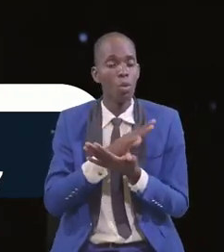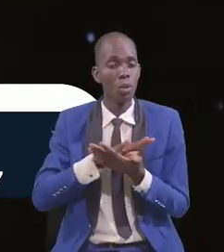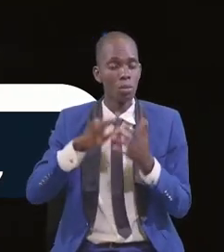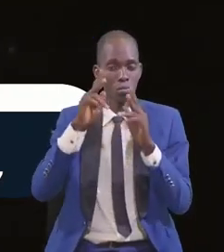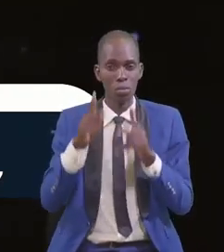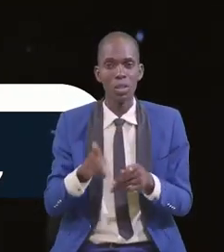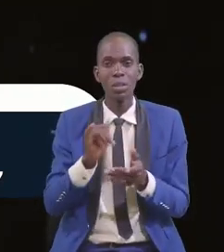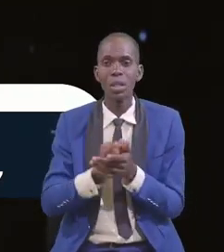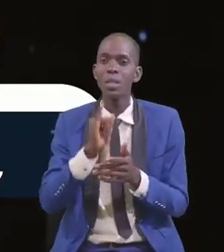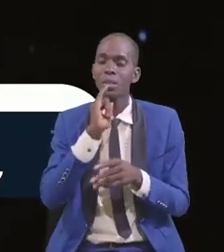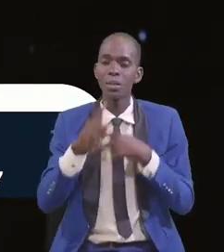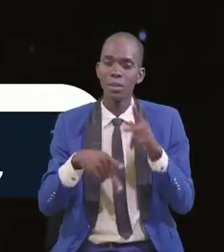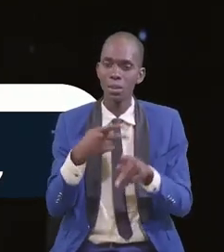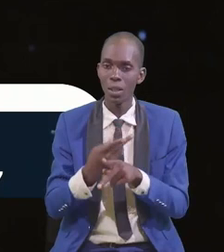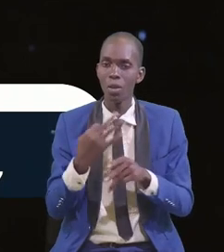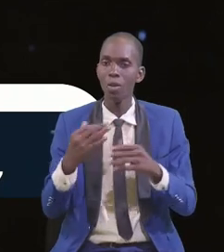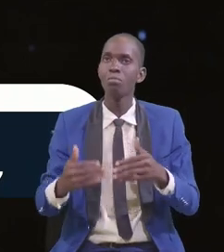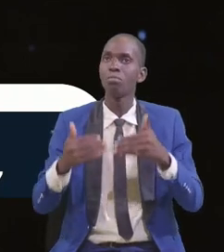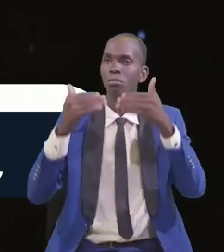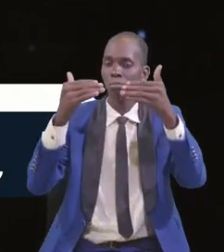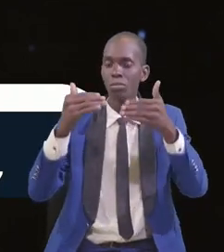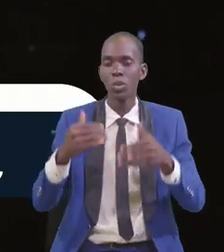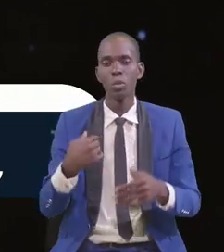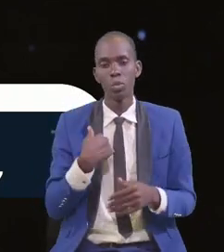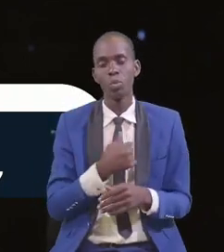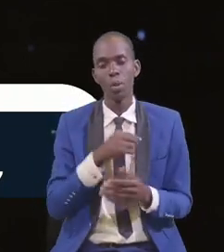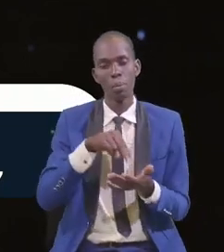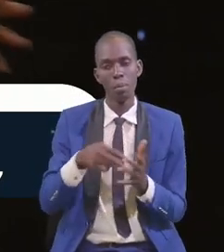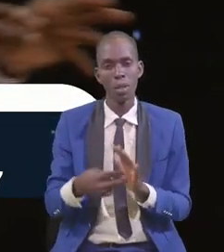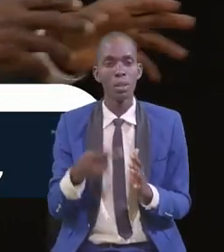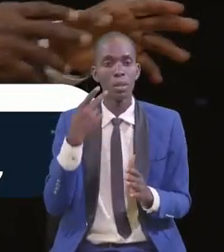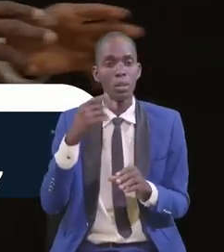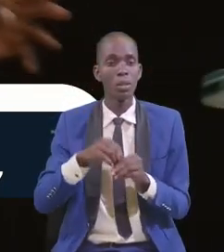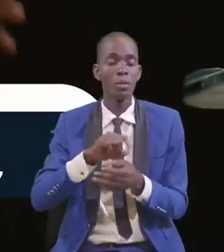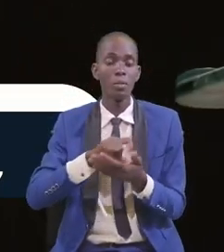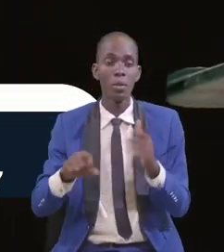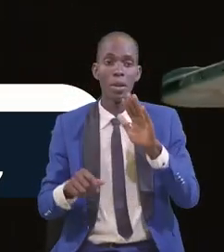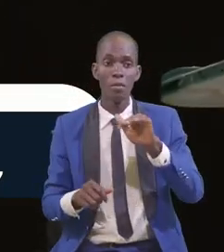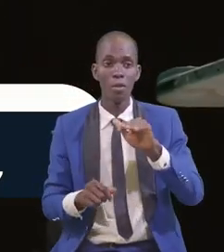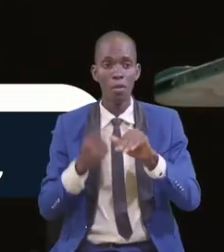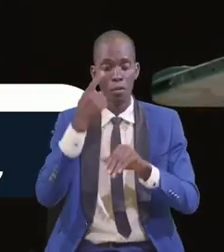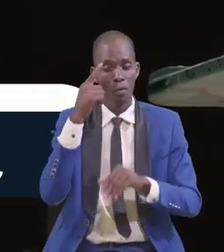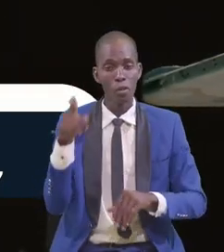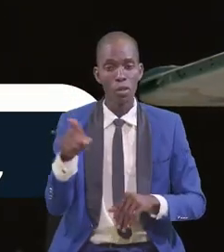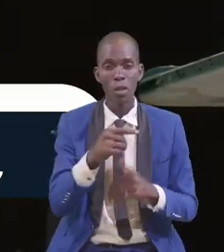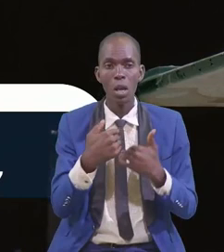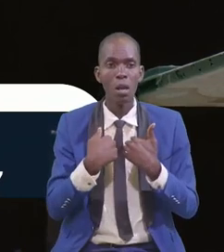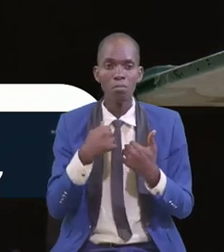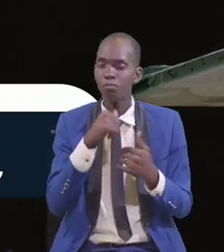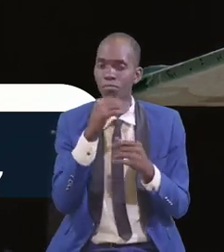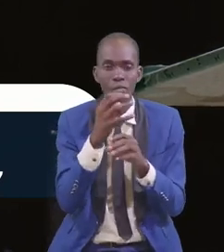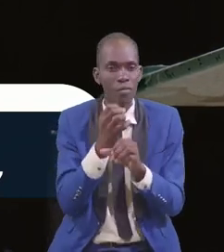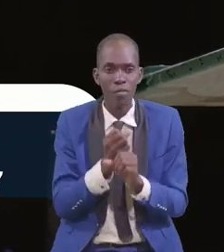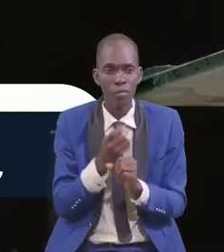the promotion we're talking about. Look at verse 15. In verse 15, it says, for ye have not received